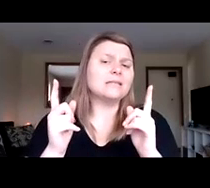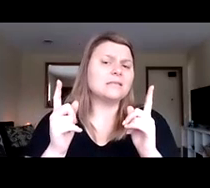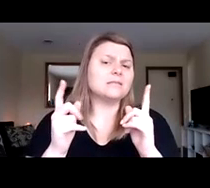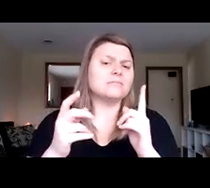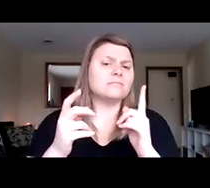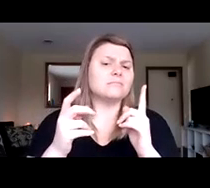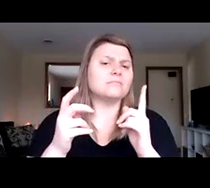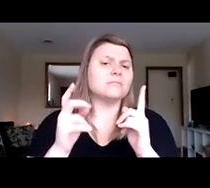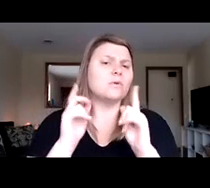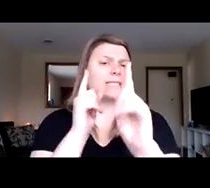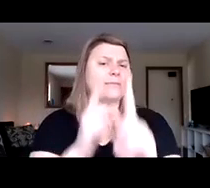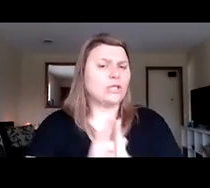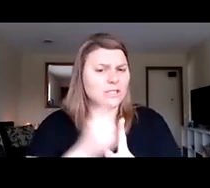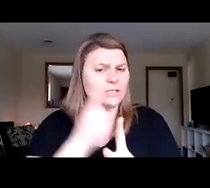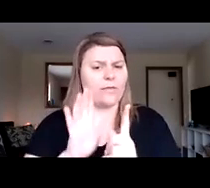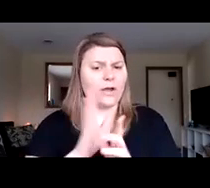global health in their career.